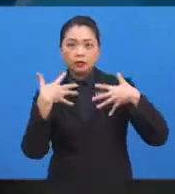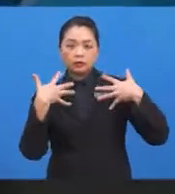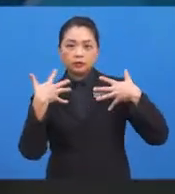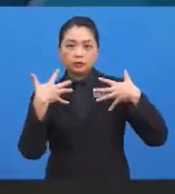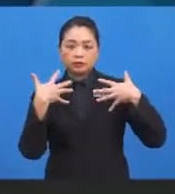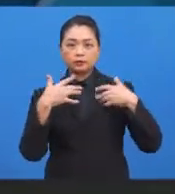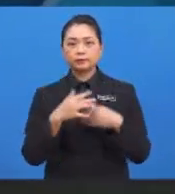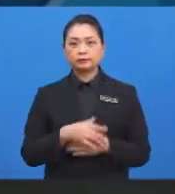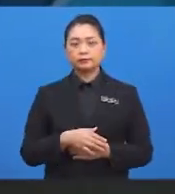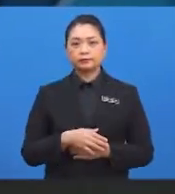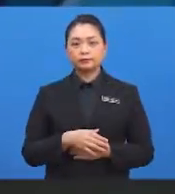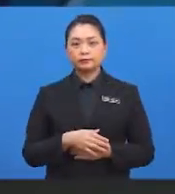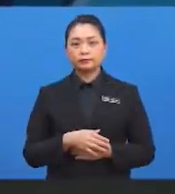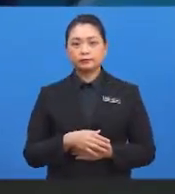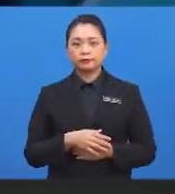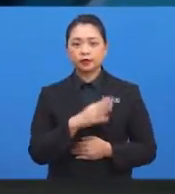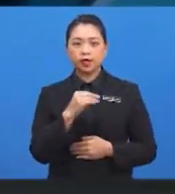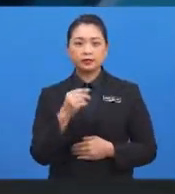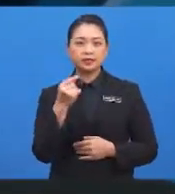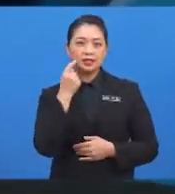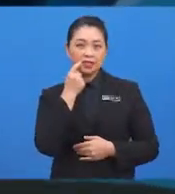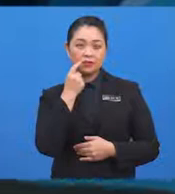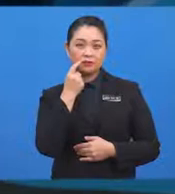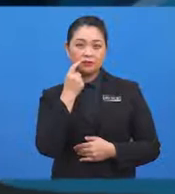hands, and sharp teeth.